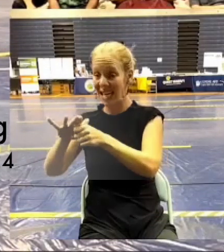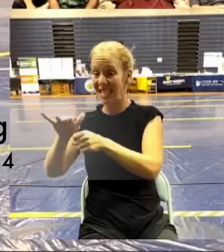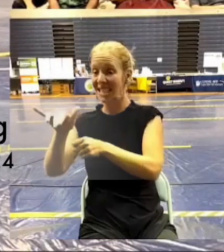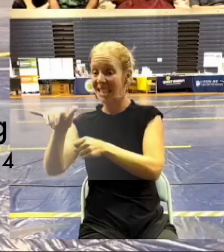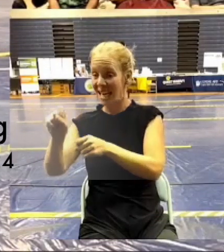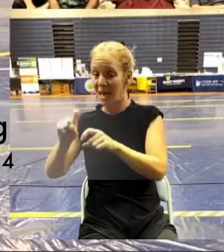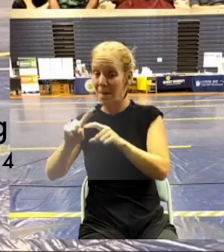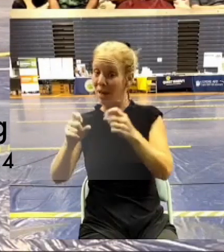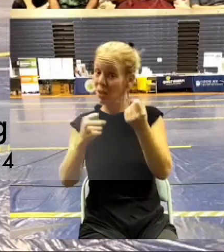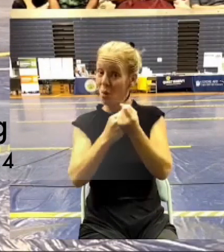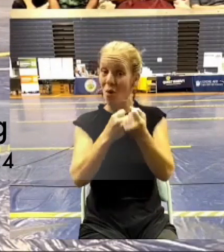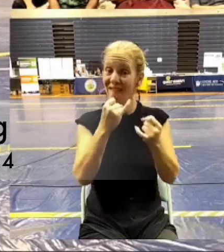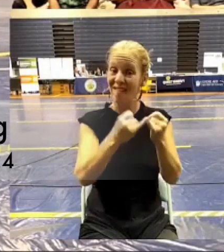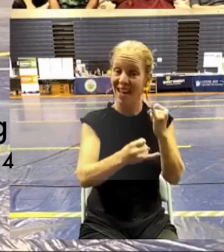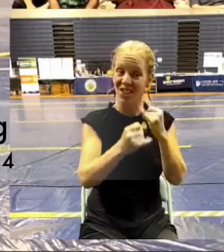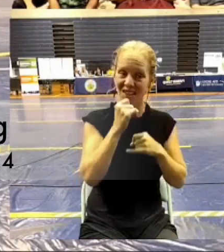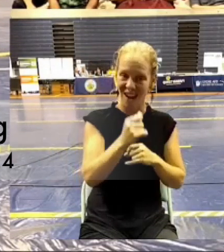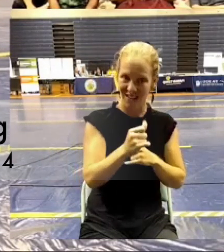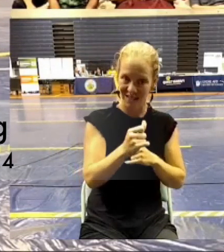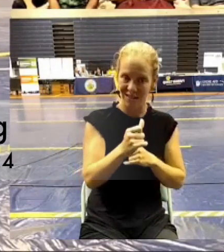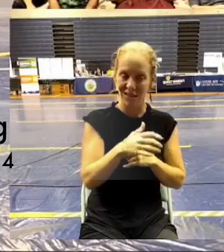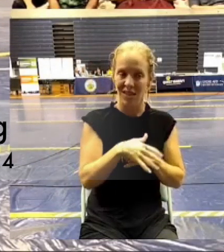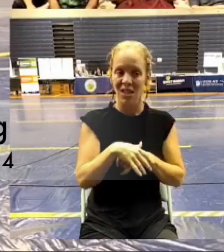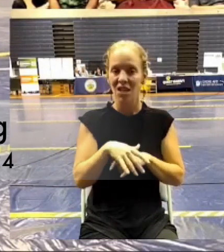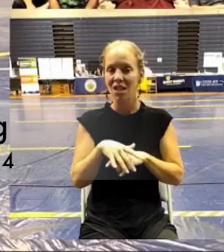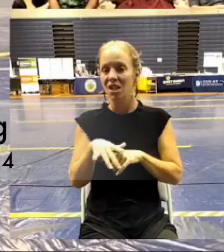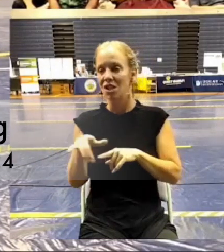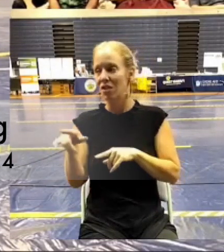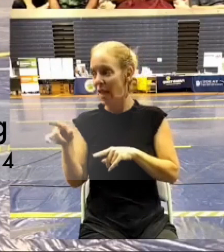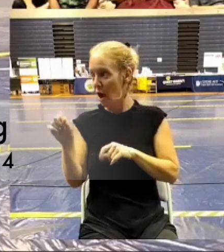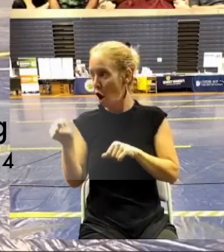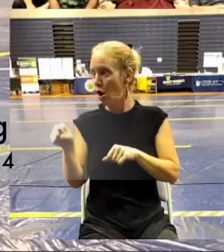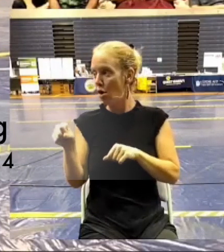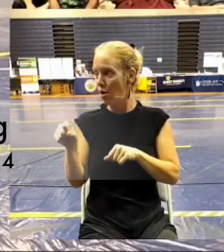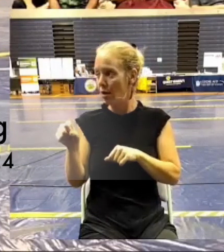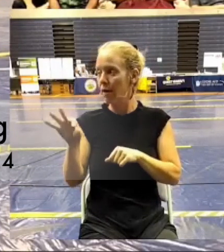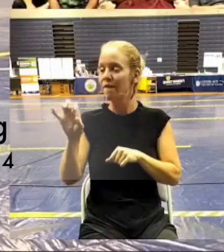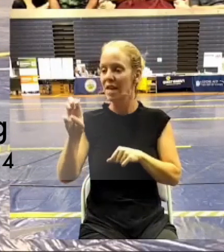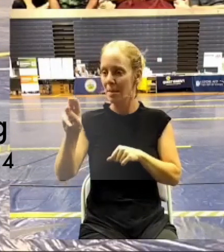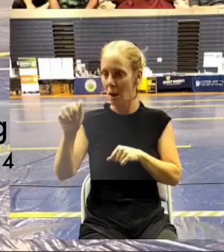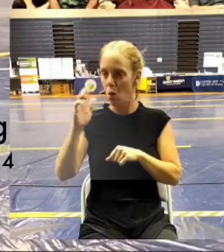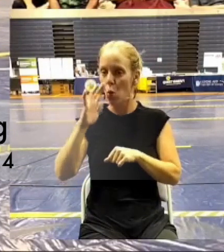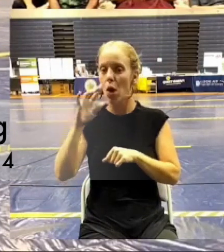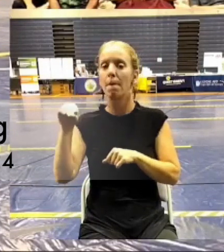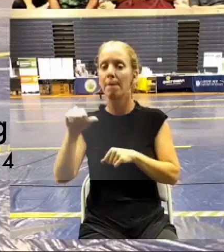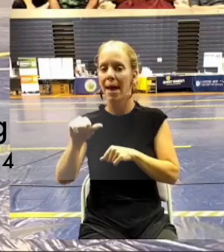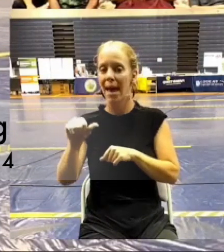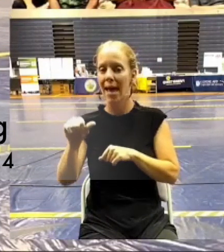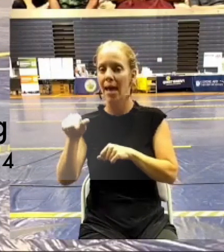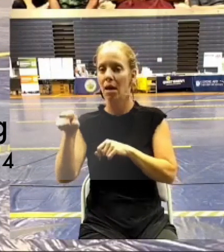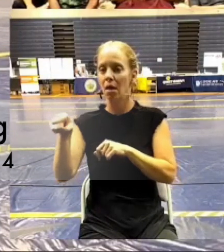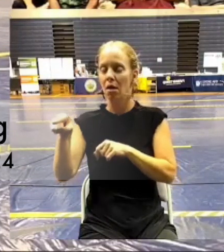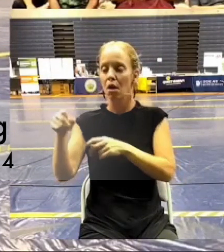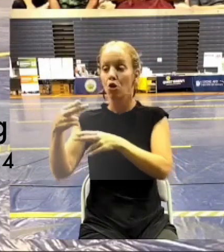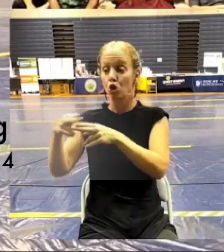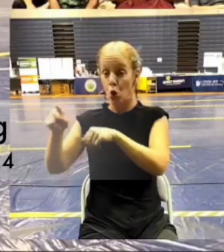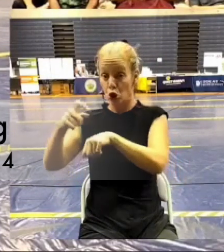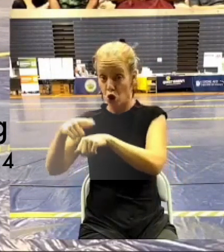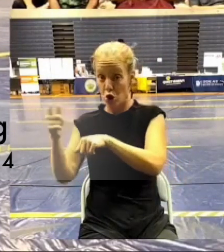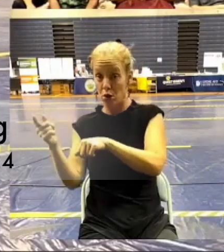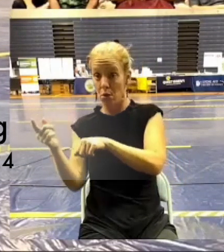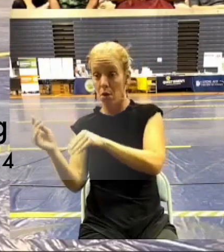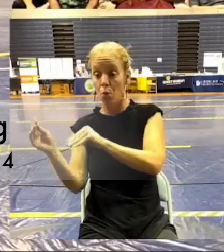supporting the transport from the TDS to the permanent site. But we can't expect FEMA to be here forever and